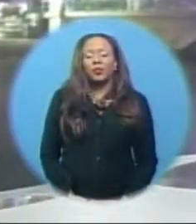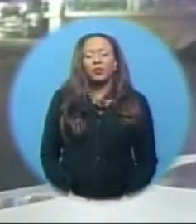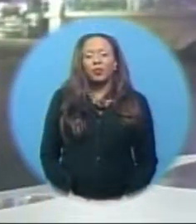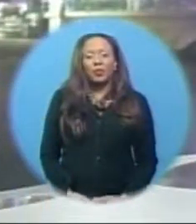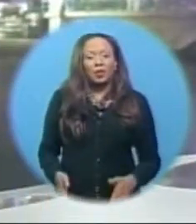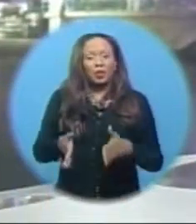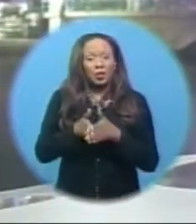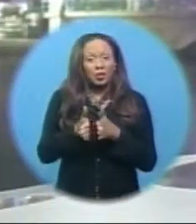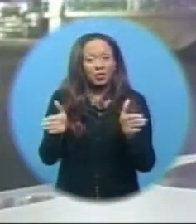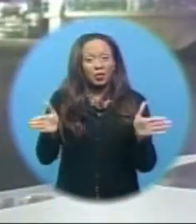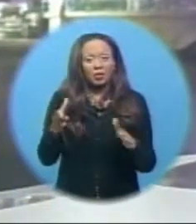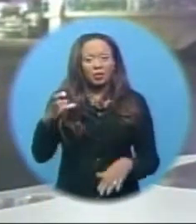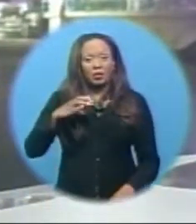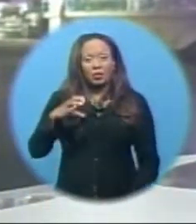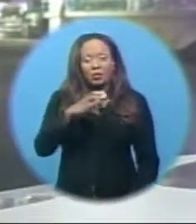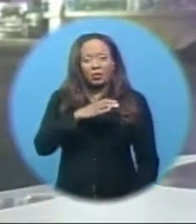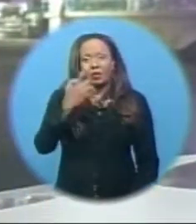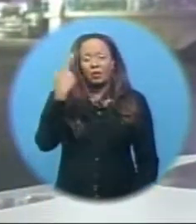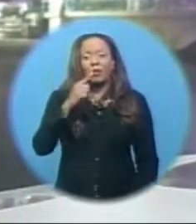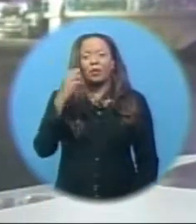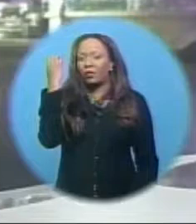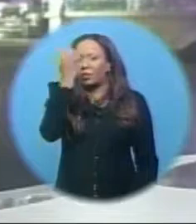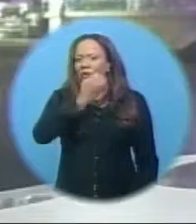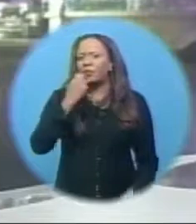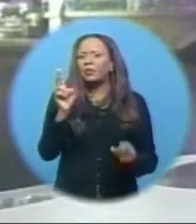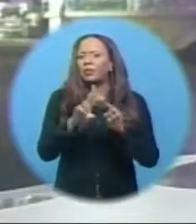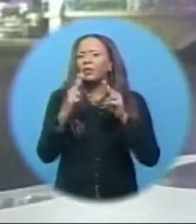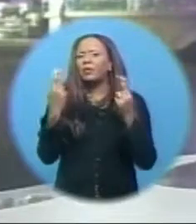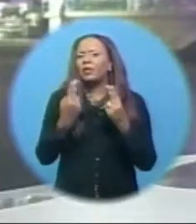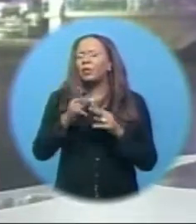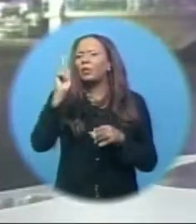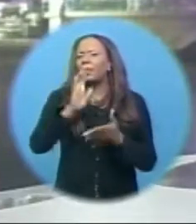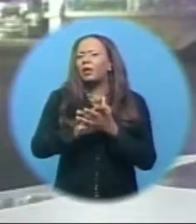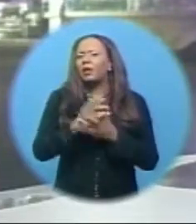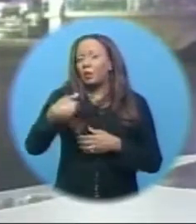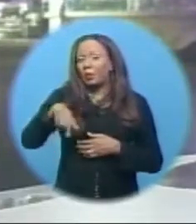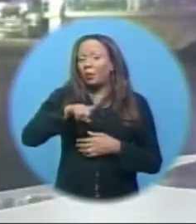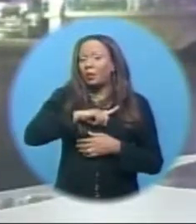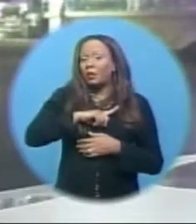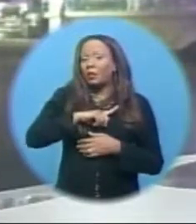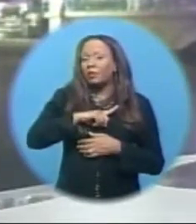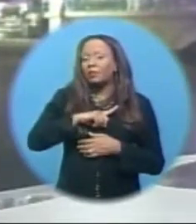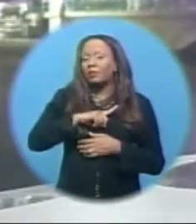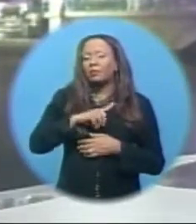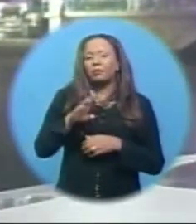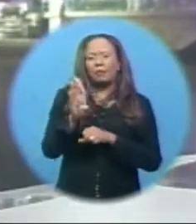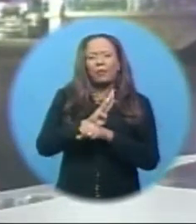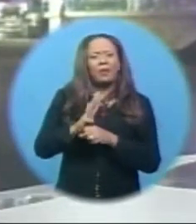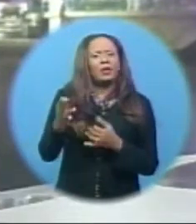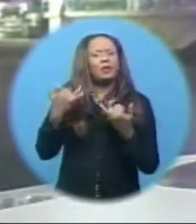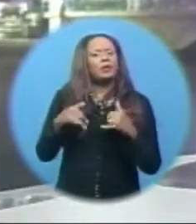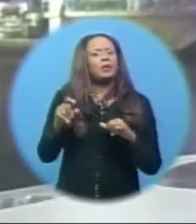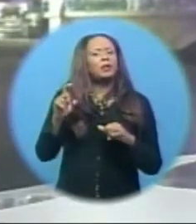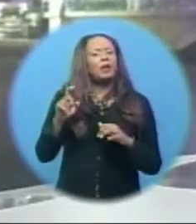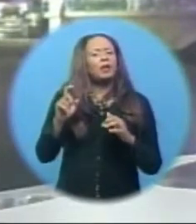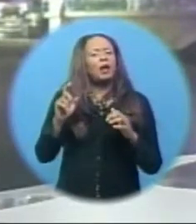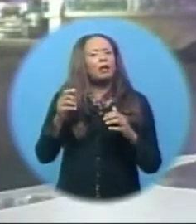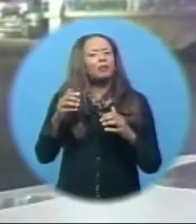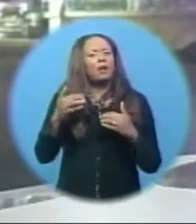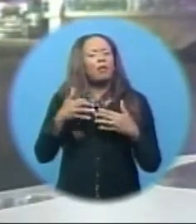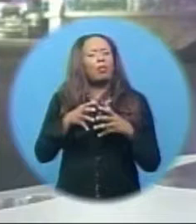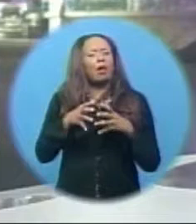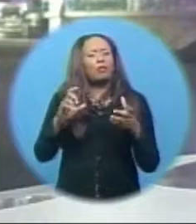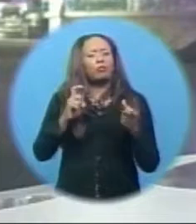Well, the General Council of the European Union believes Barbados still has some work to do before its tax system can be considered